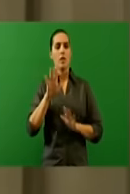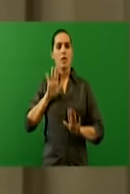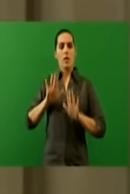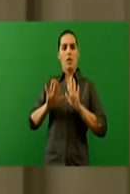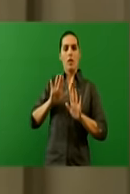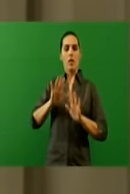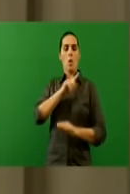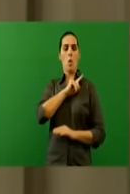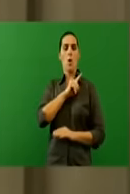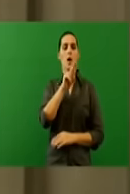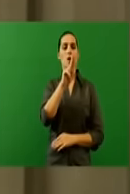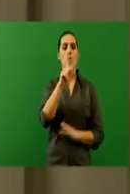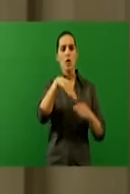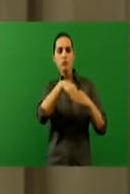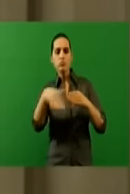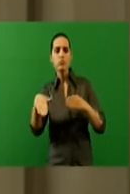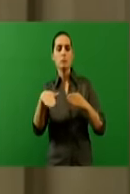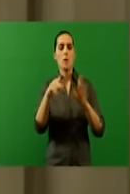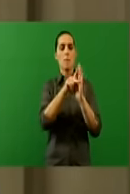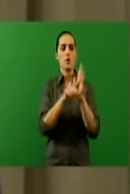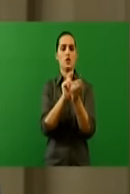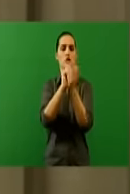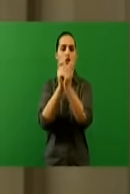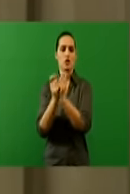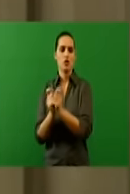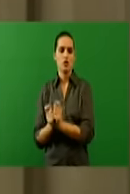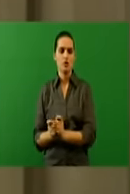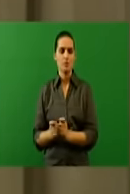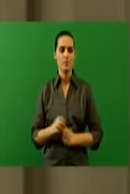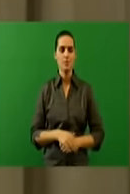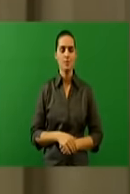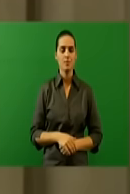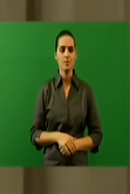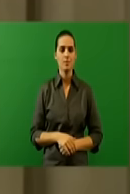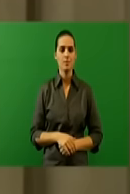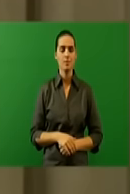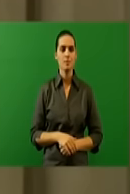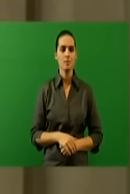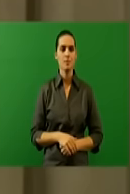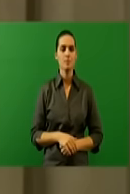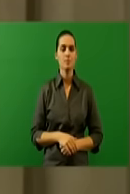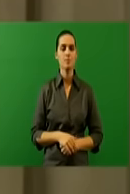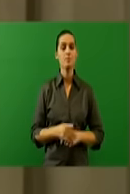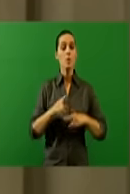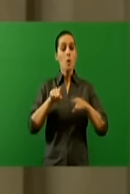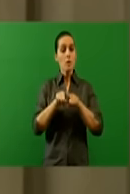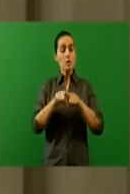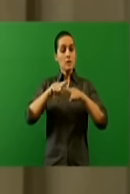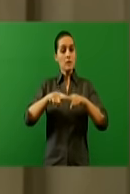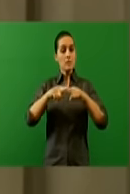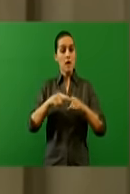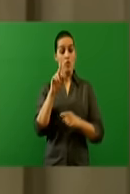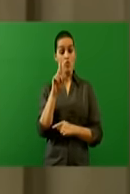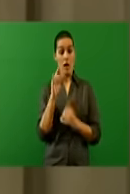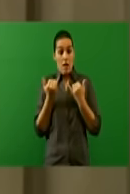rand exchange rate on the inflation outlook will depend to a large extent on whether the exchange rate is sustained at these